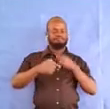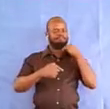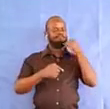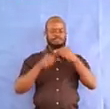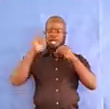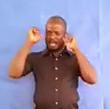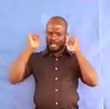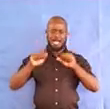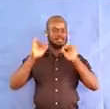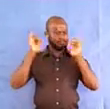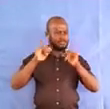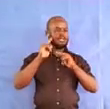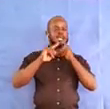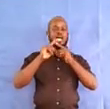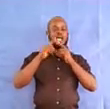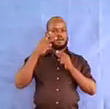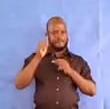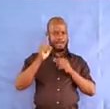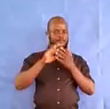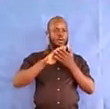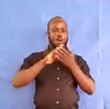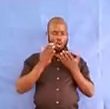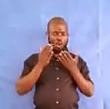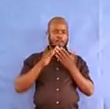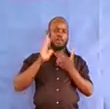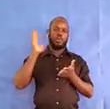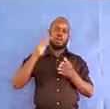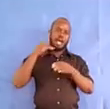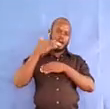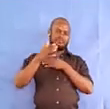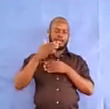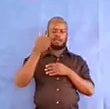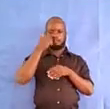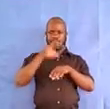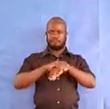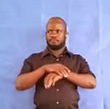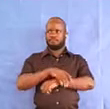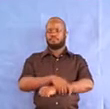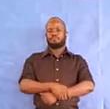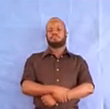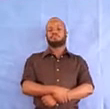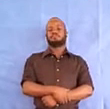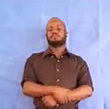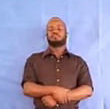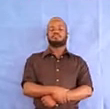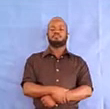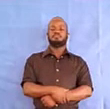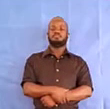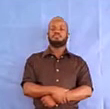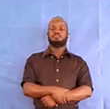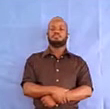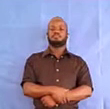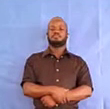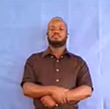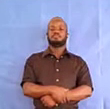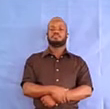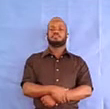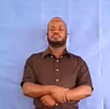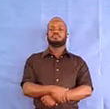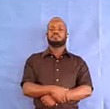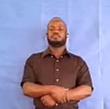regular medical care and takes medication can live for 25 years or more after infection.